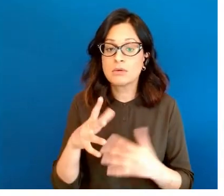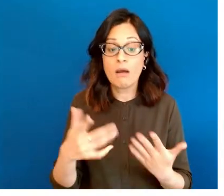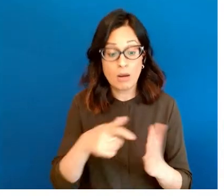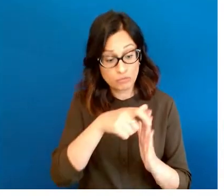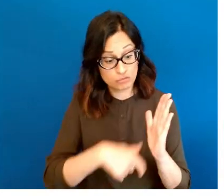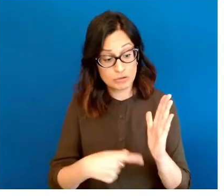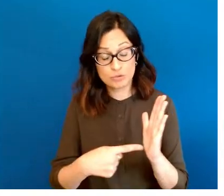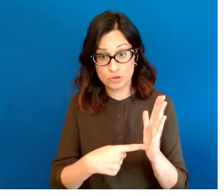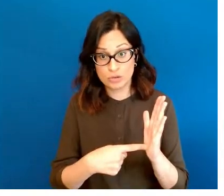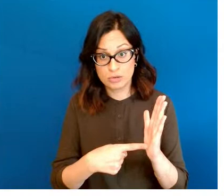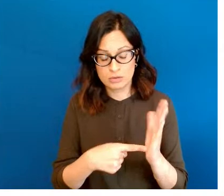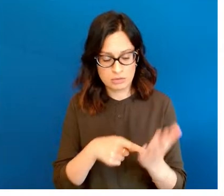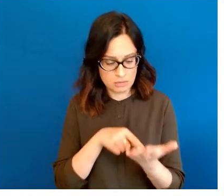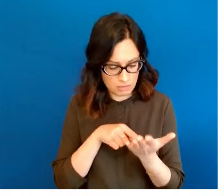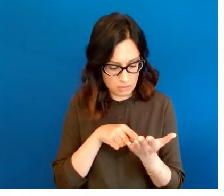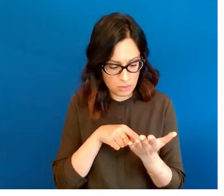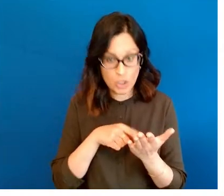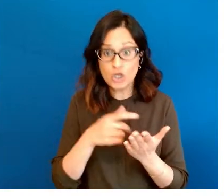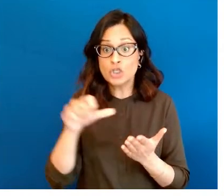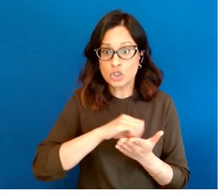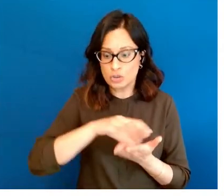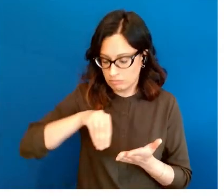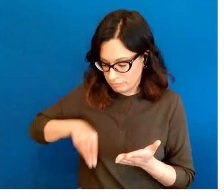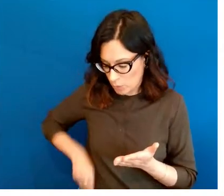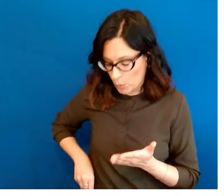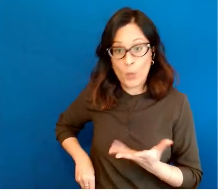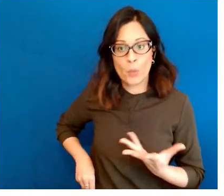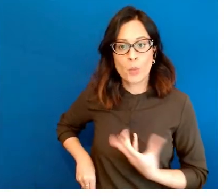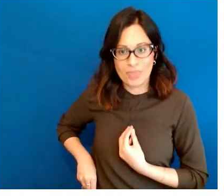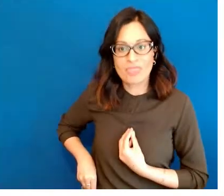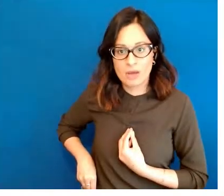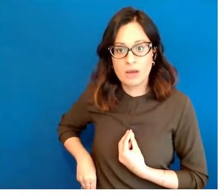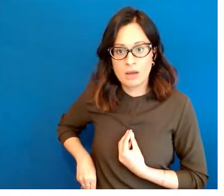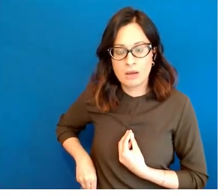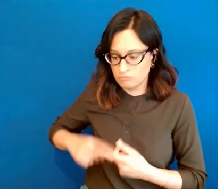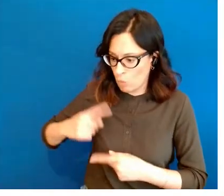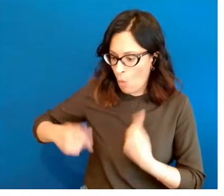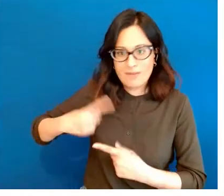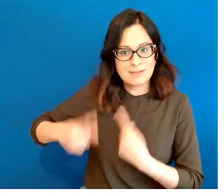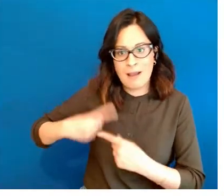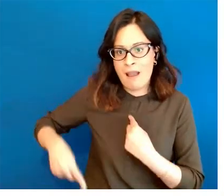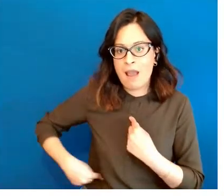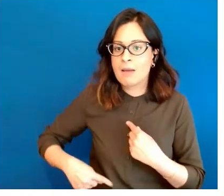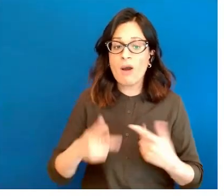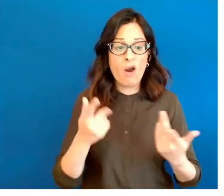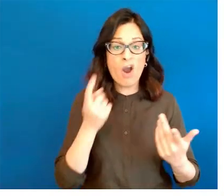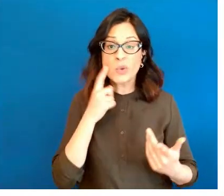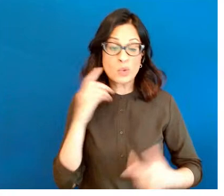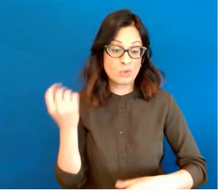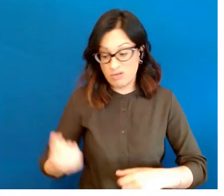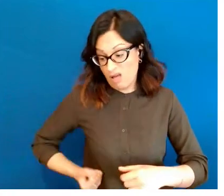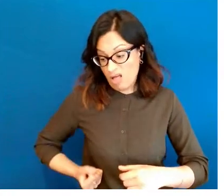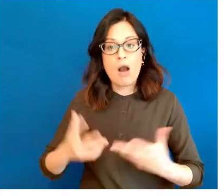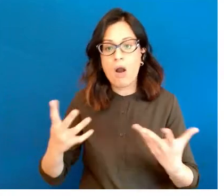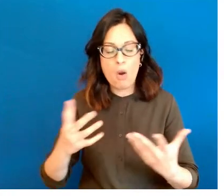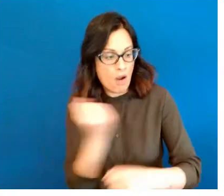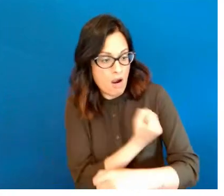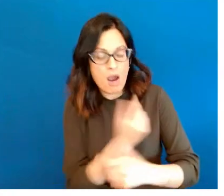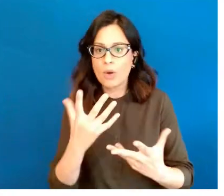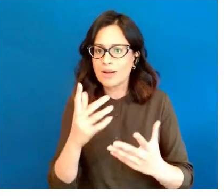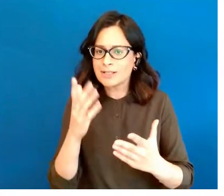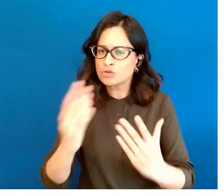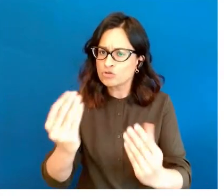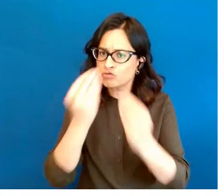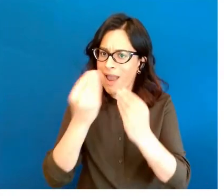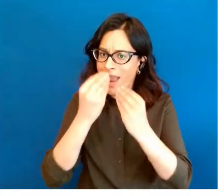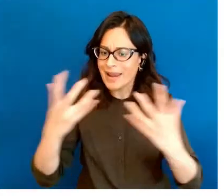doesn't keep it on their person at all times. They need to have some training, ideally from a healthcare professional, and to